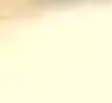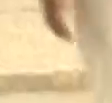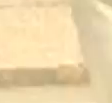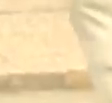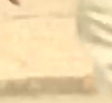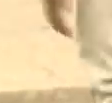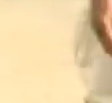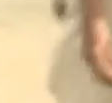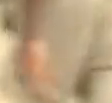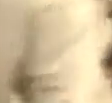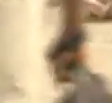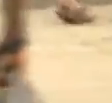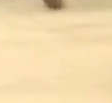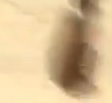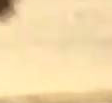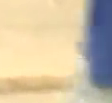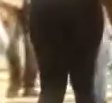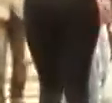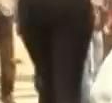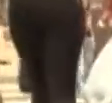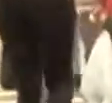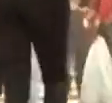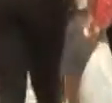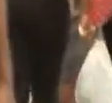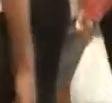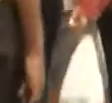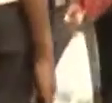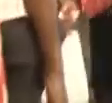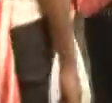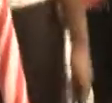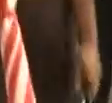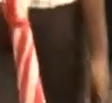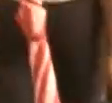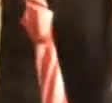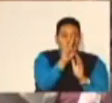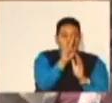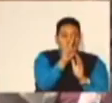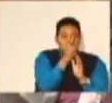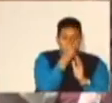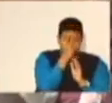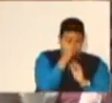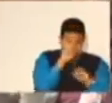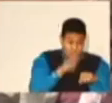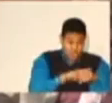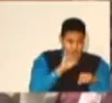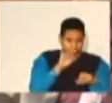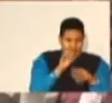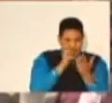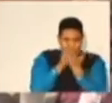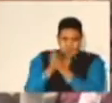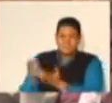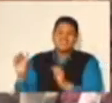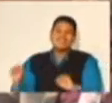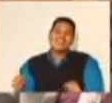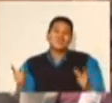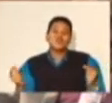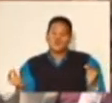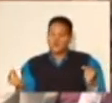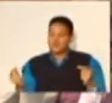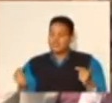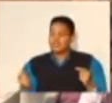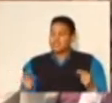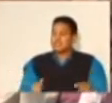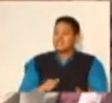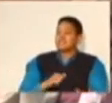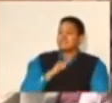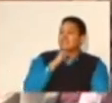must not be seen as the government's intent to spy on its citizens. It's not to go and snoop on you. It's not